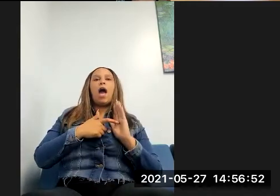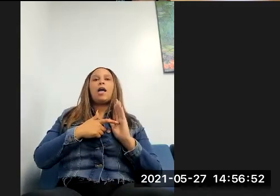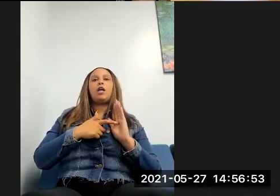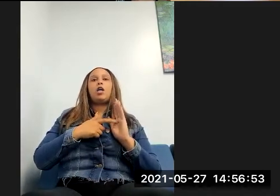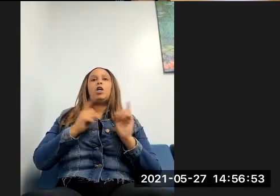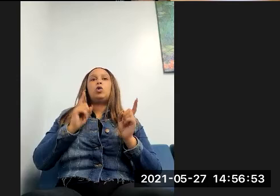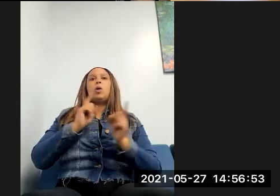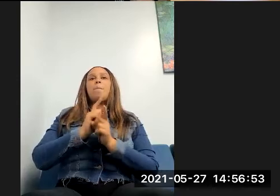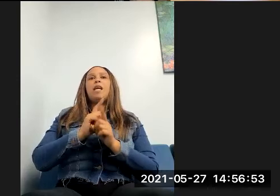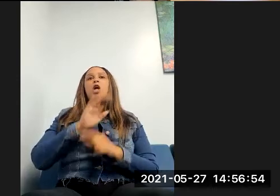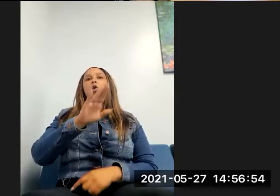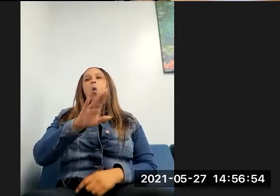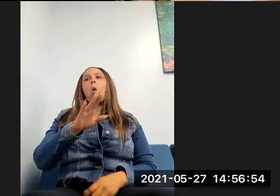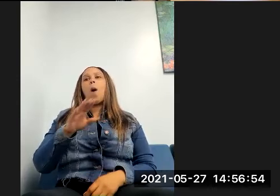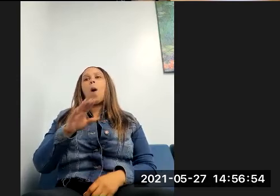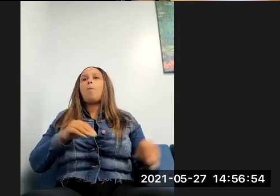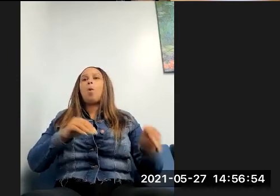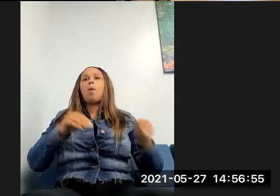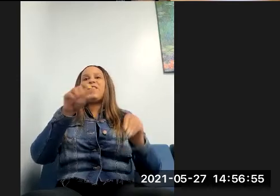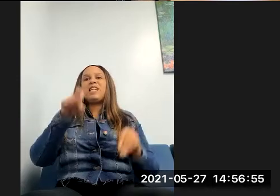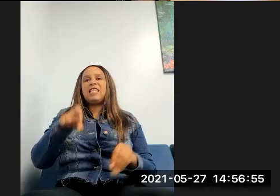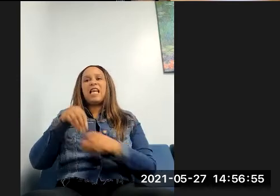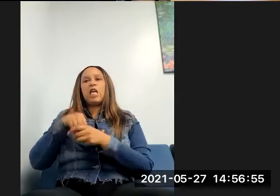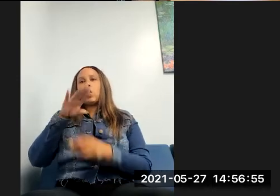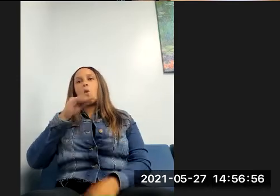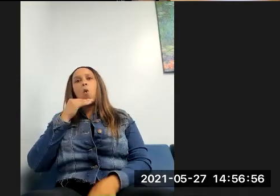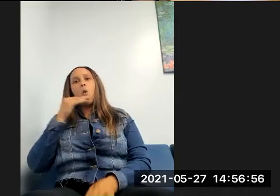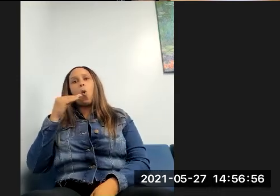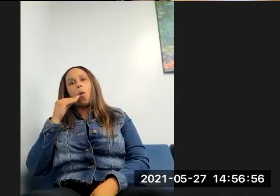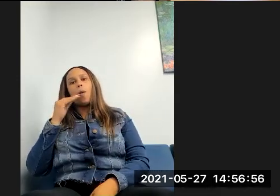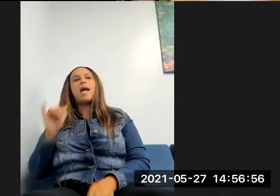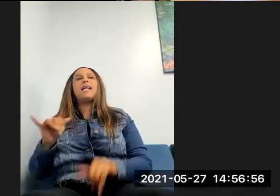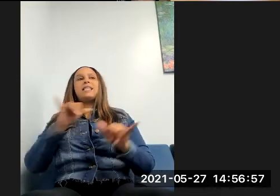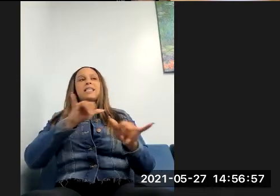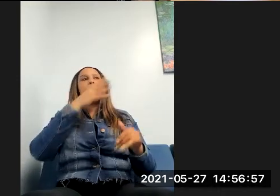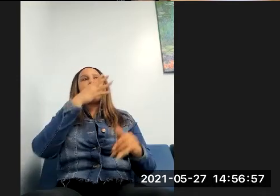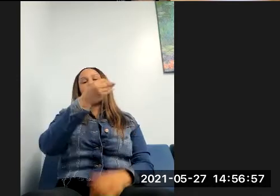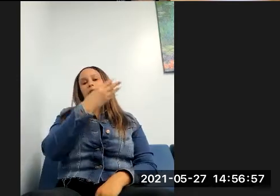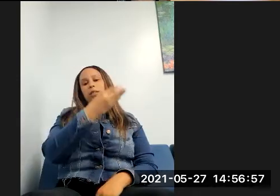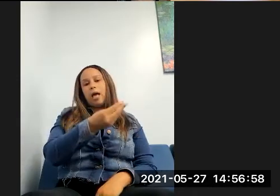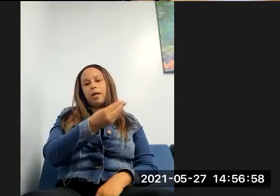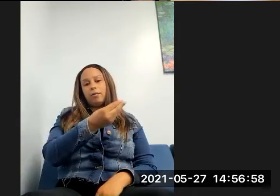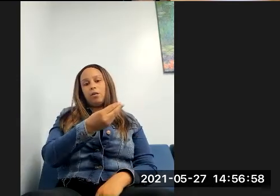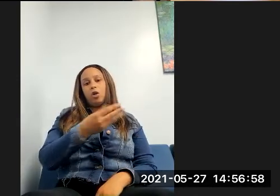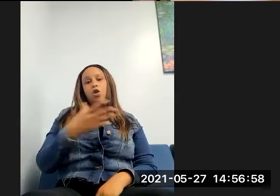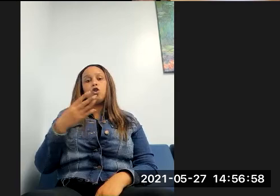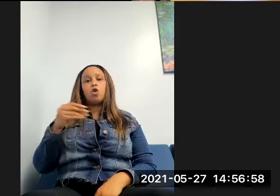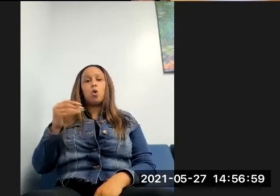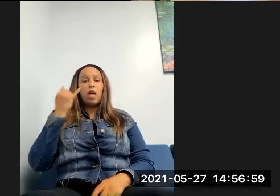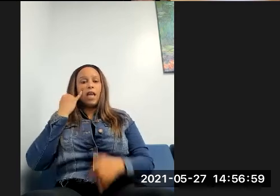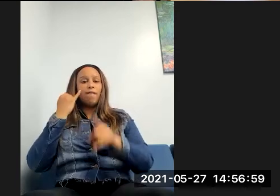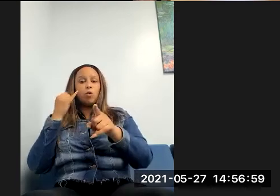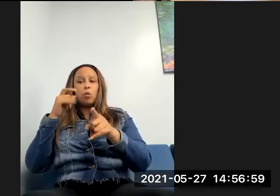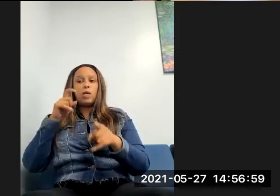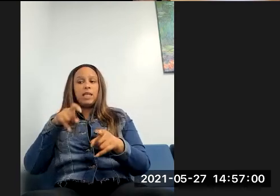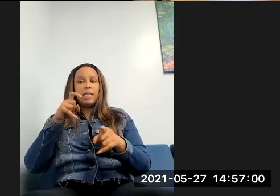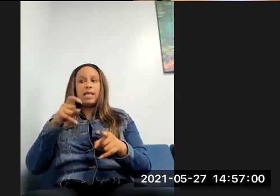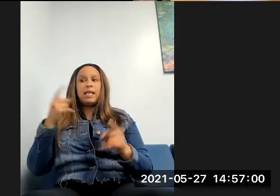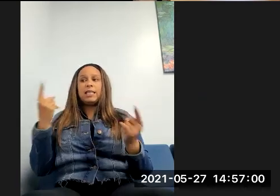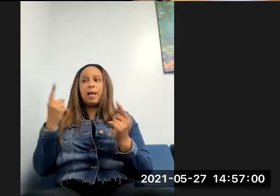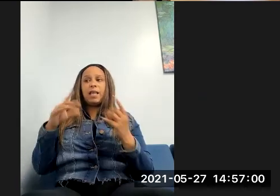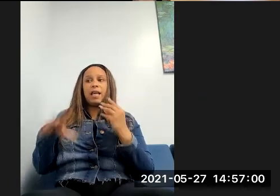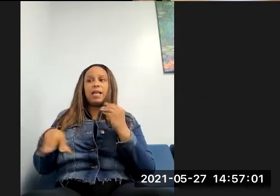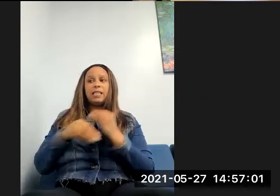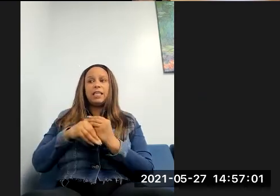in your home as well as in the community. So if you need something in addition to